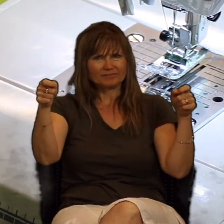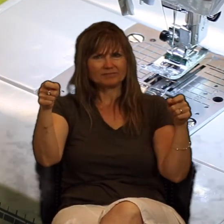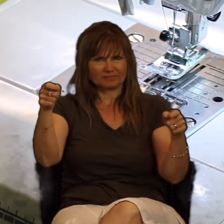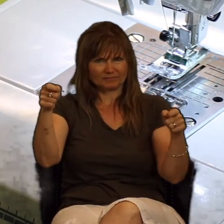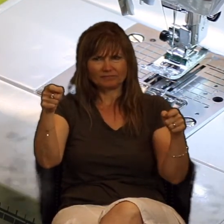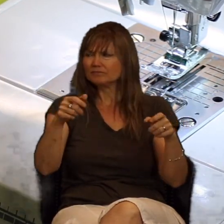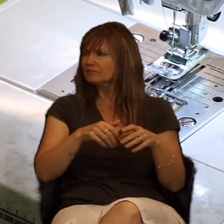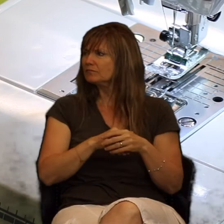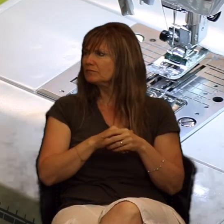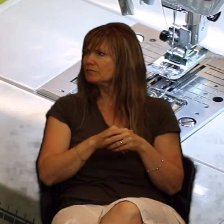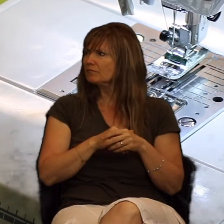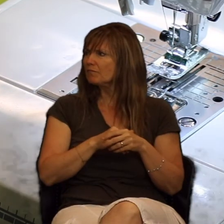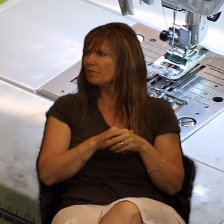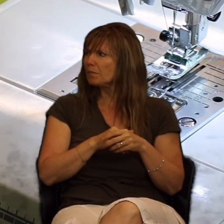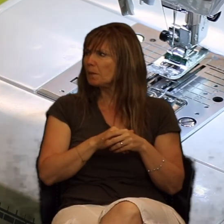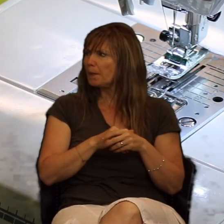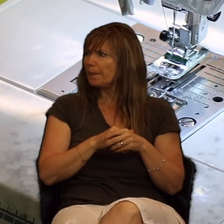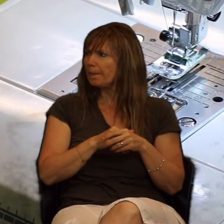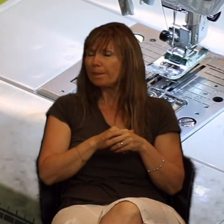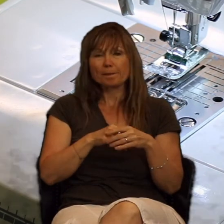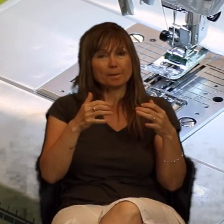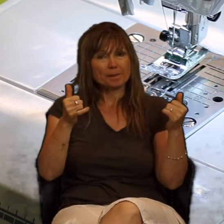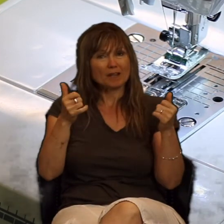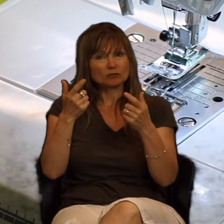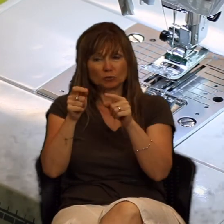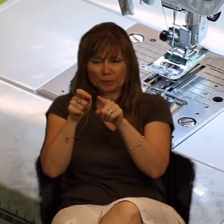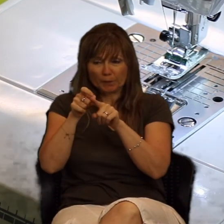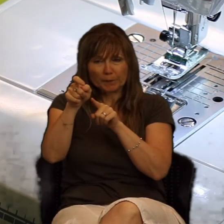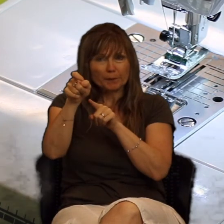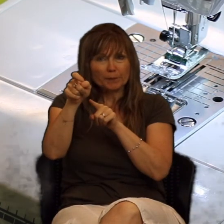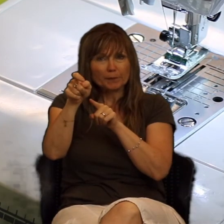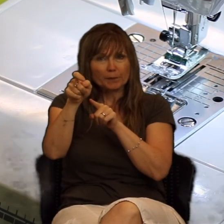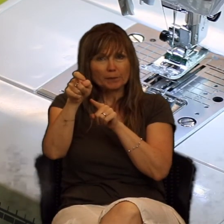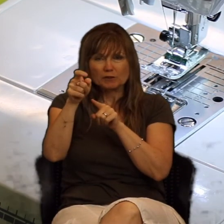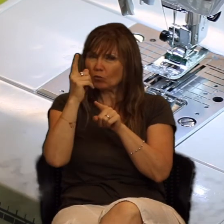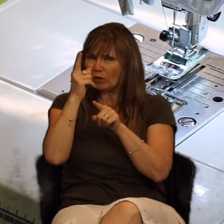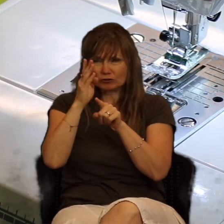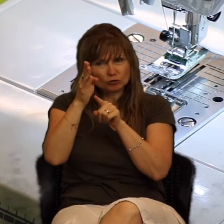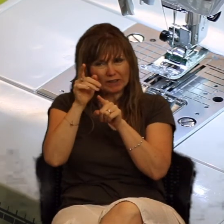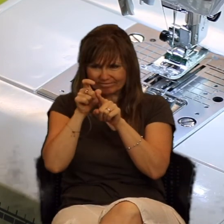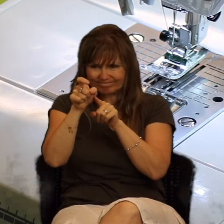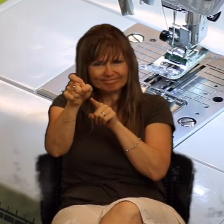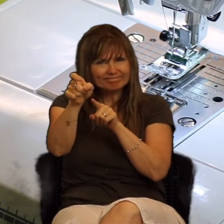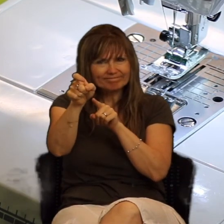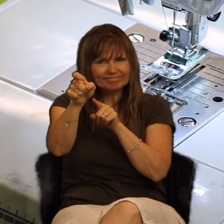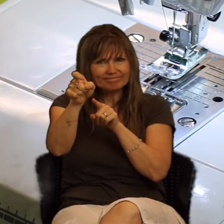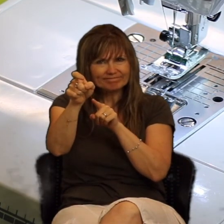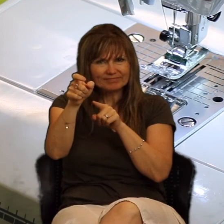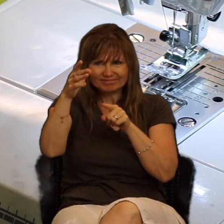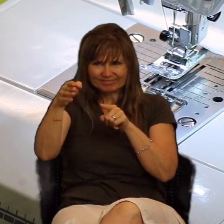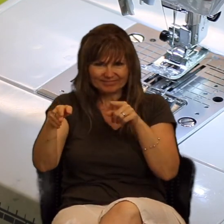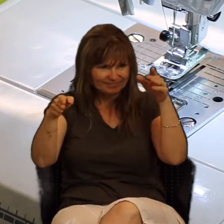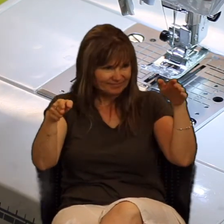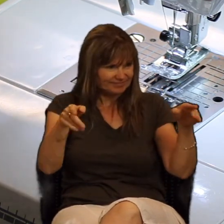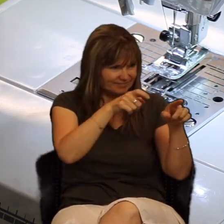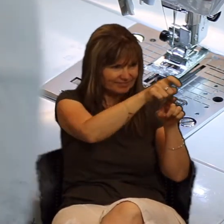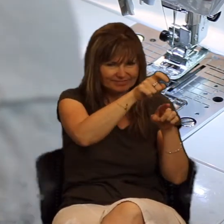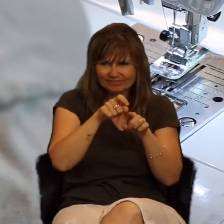And all I'm going to do is stitch this part, just a straight stitch right along the edge.